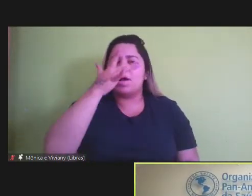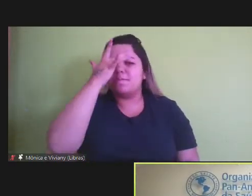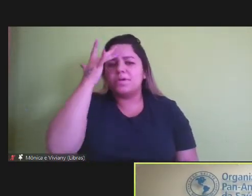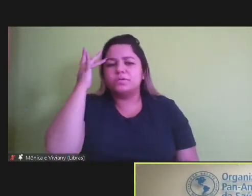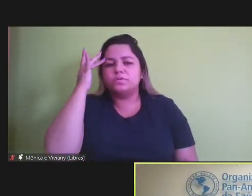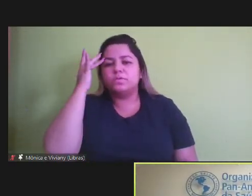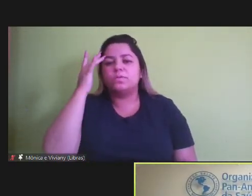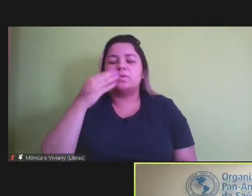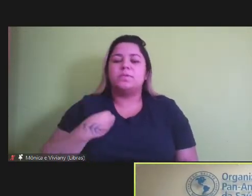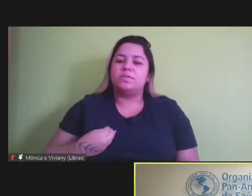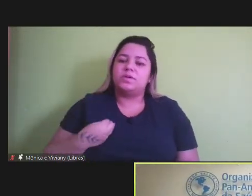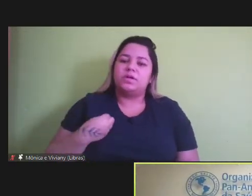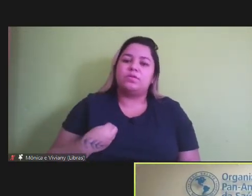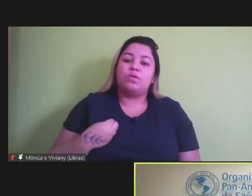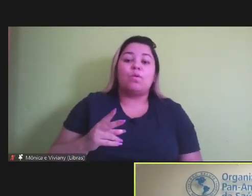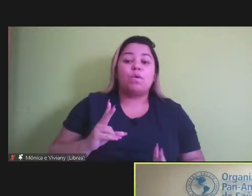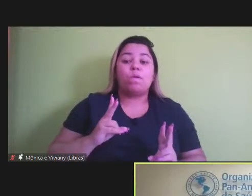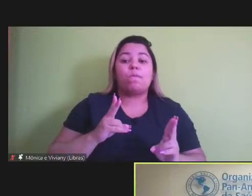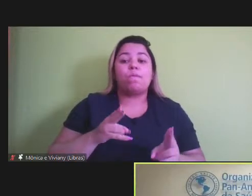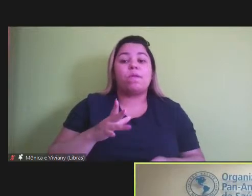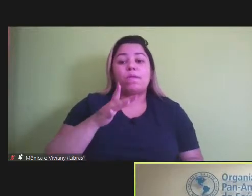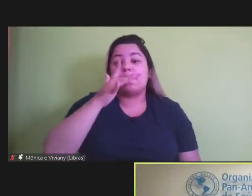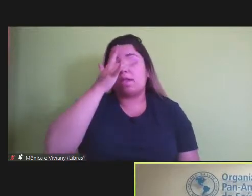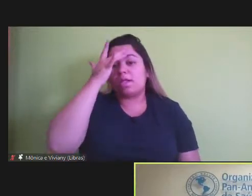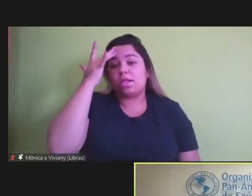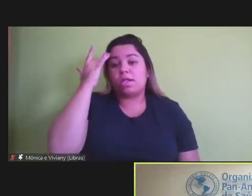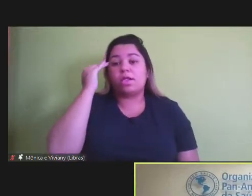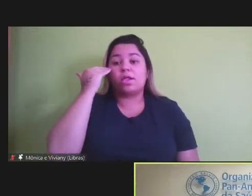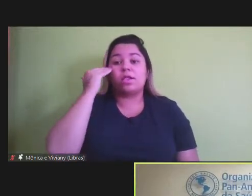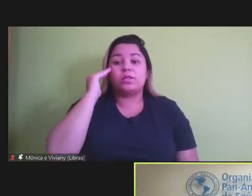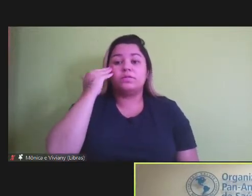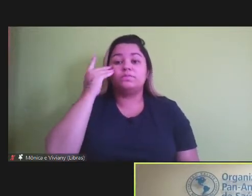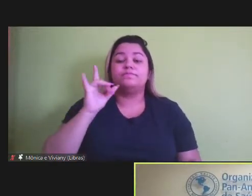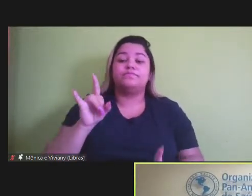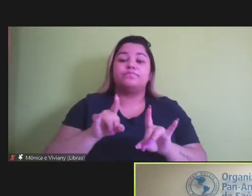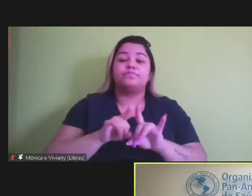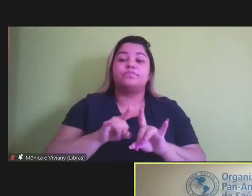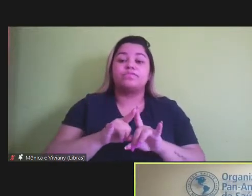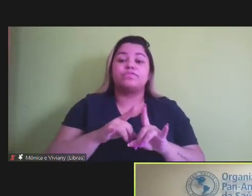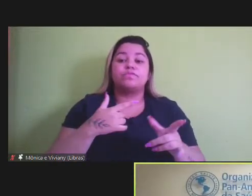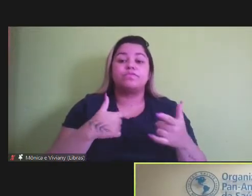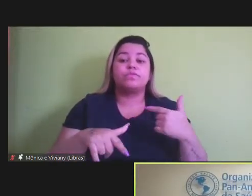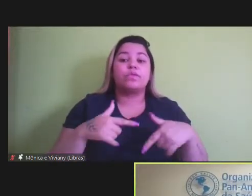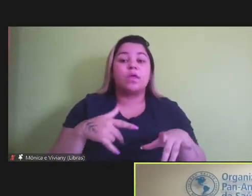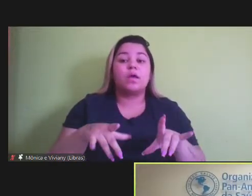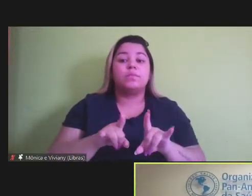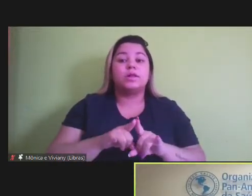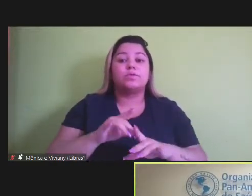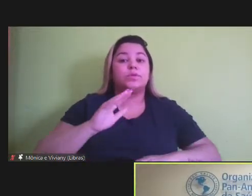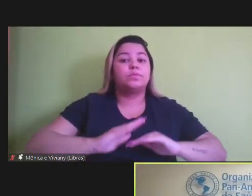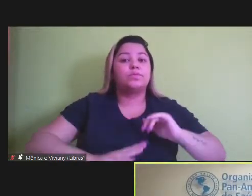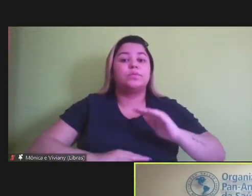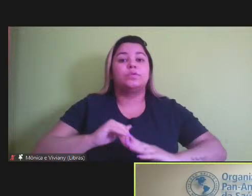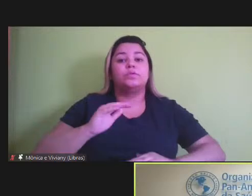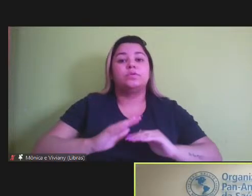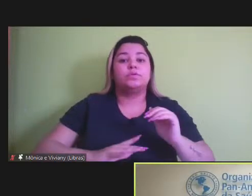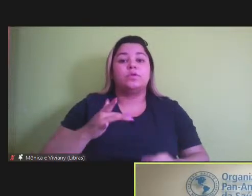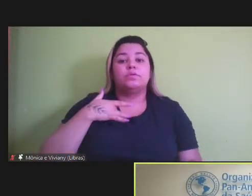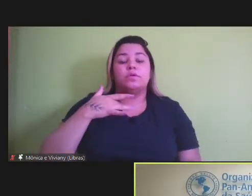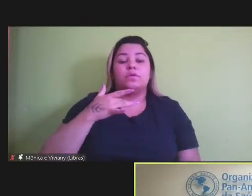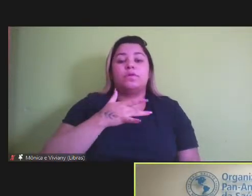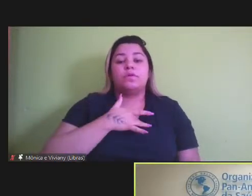how people are living and how they understand the world and how do we incorporate this in our work as